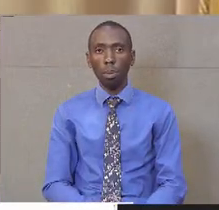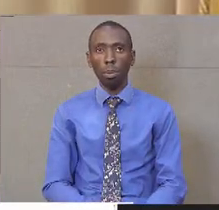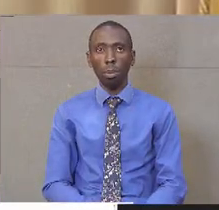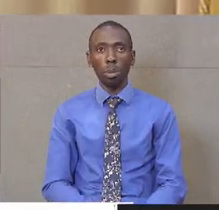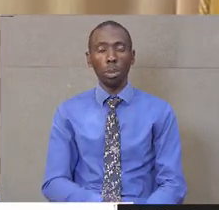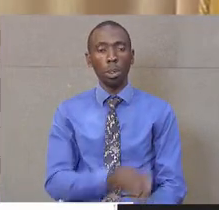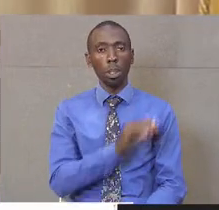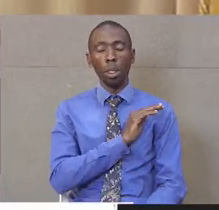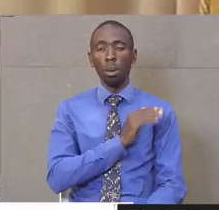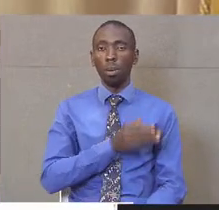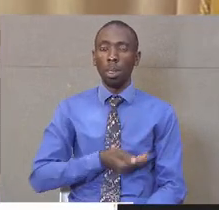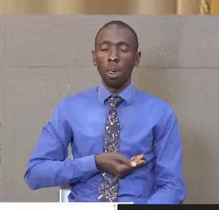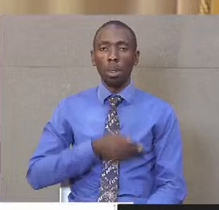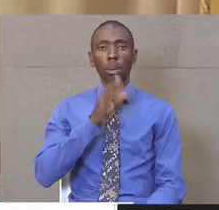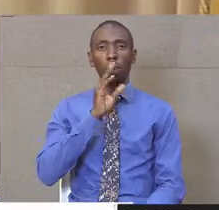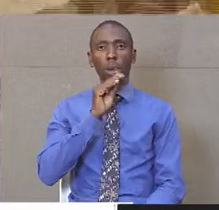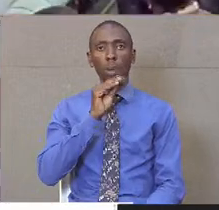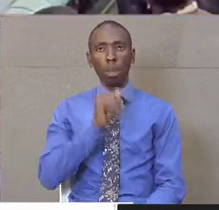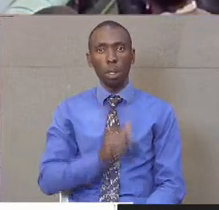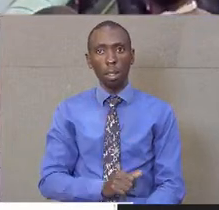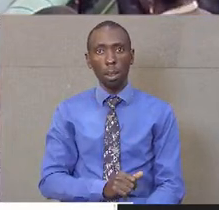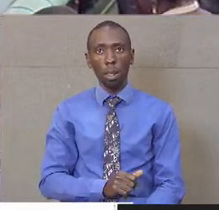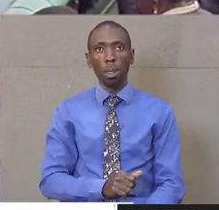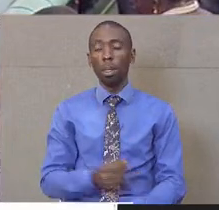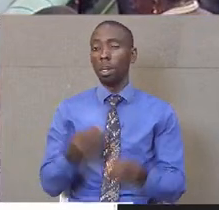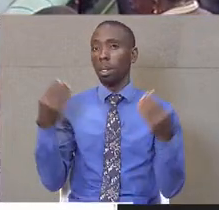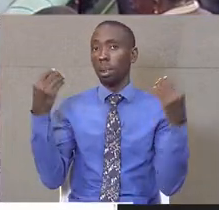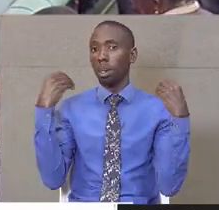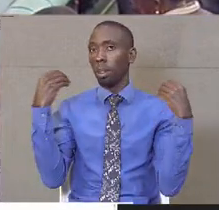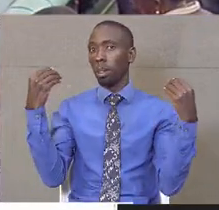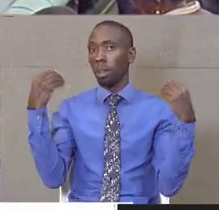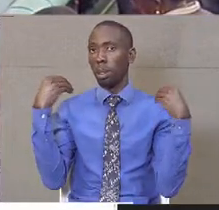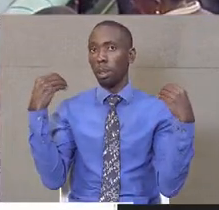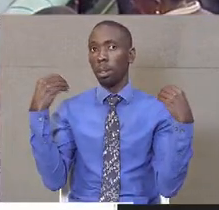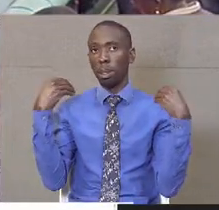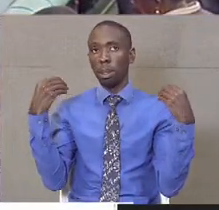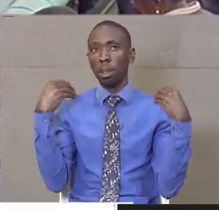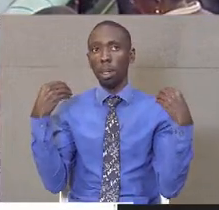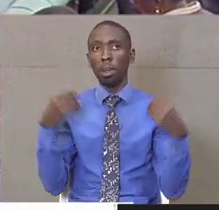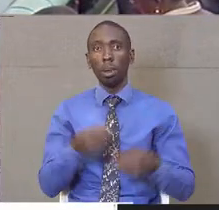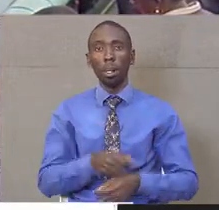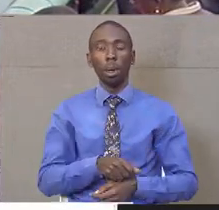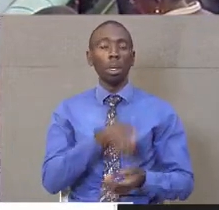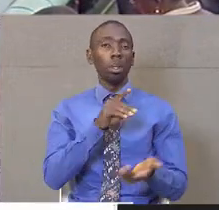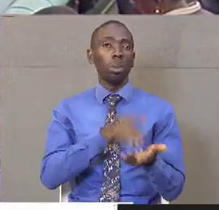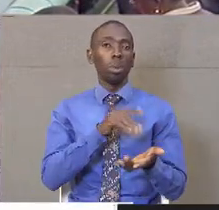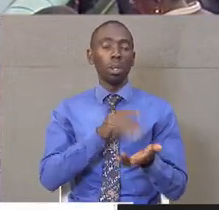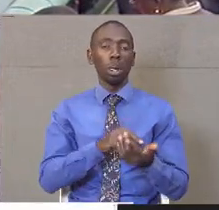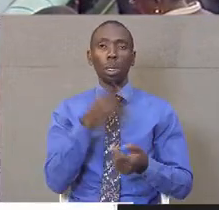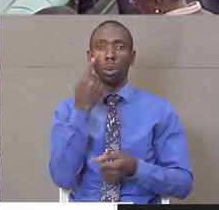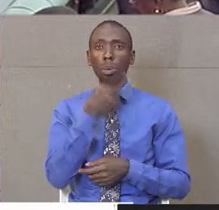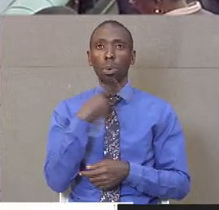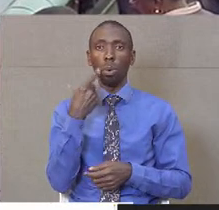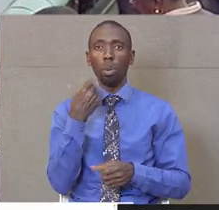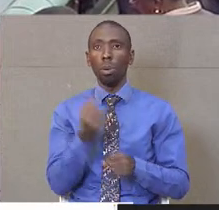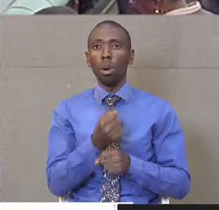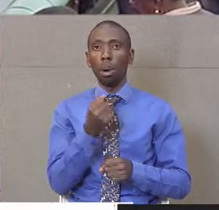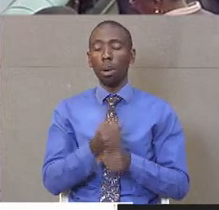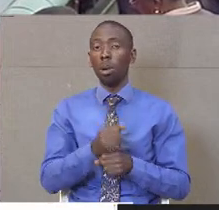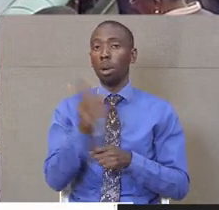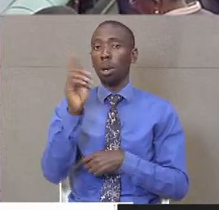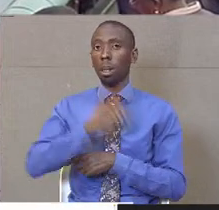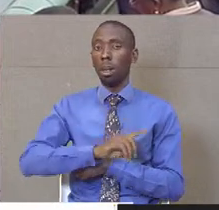Madam Speaker, the interns are the doctors who work on a daily